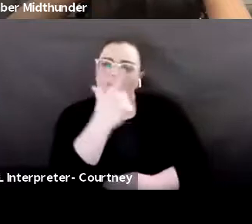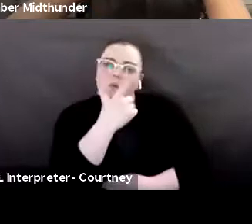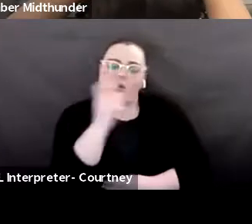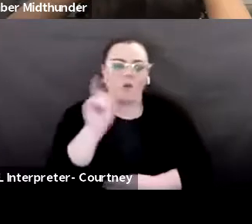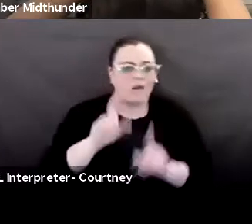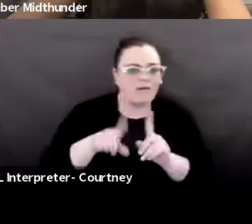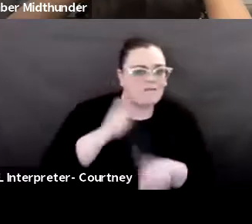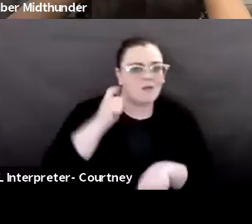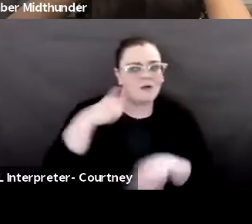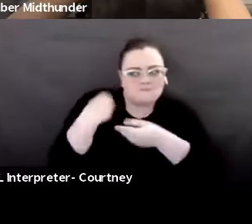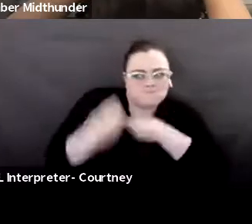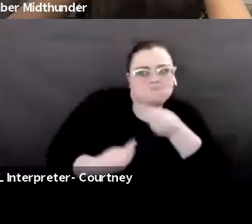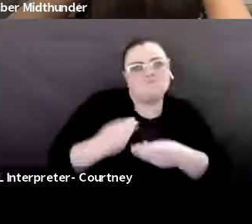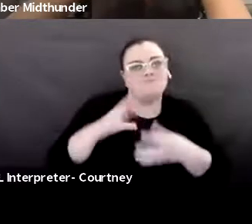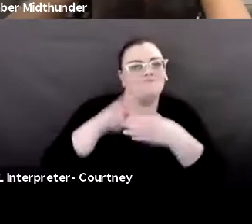Yeah,